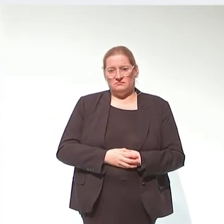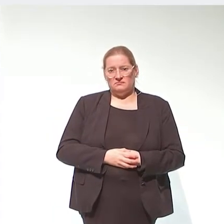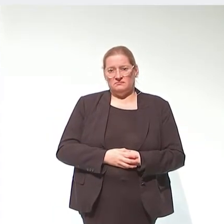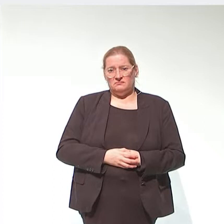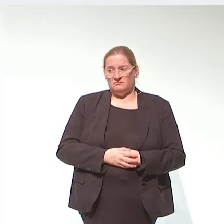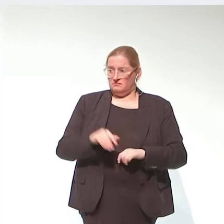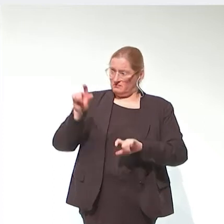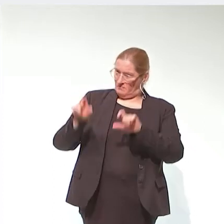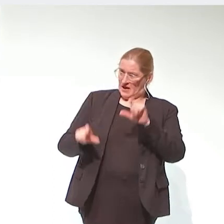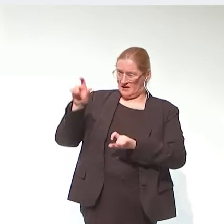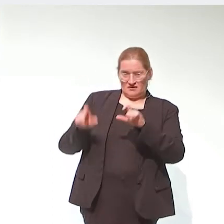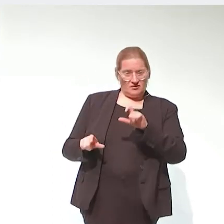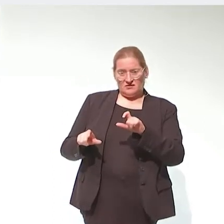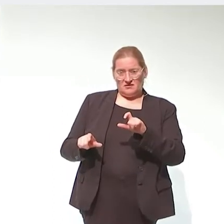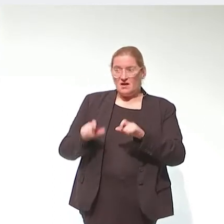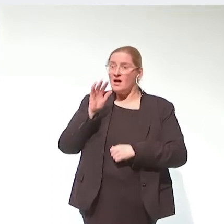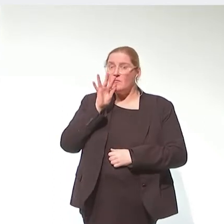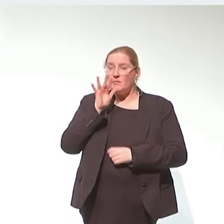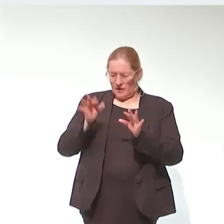discuss lofty ideas at such a time?